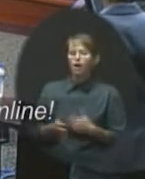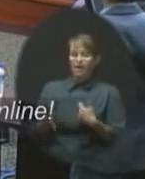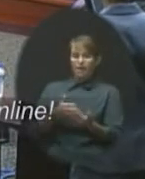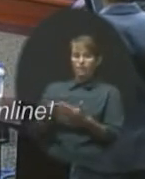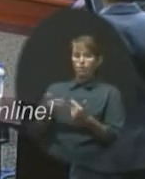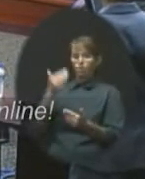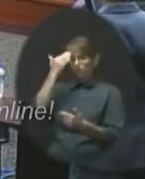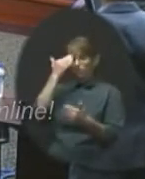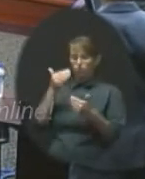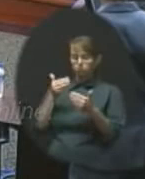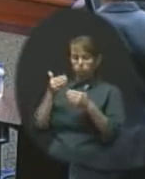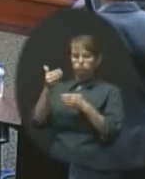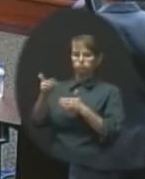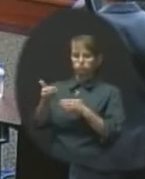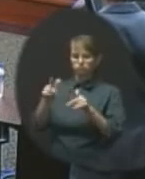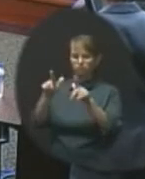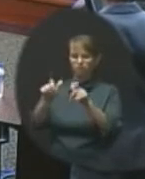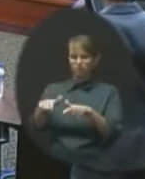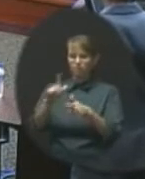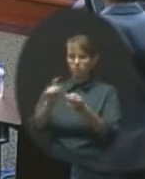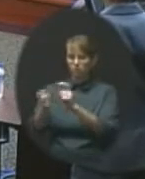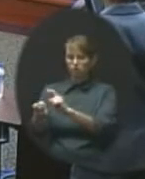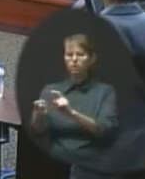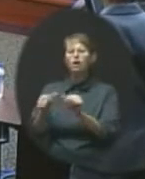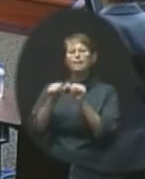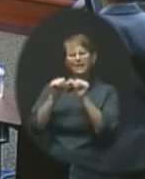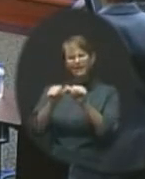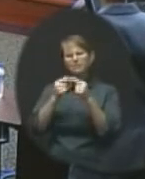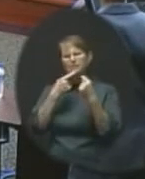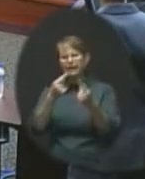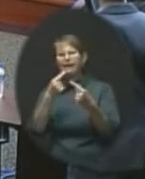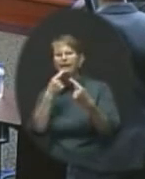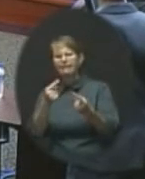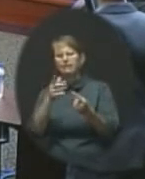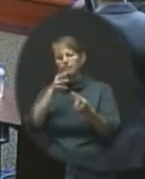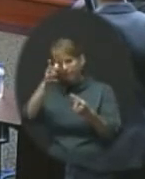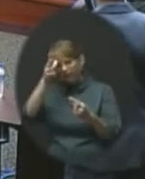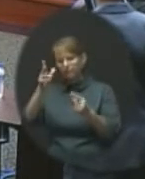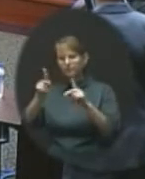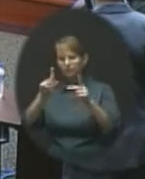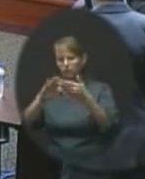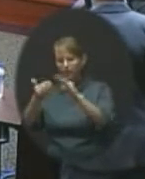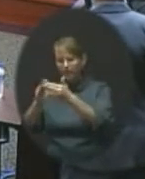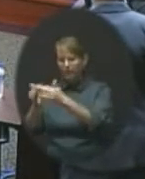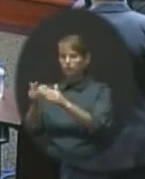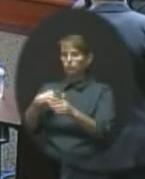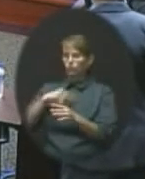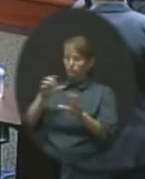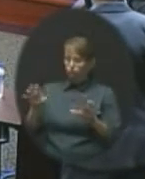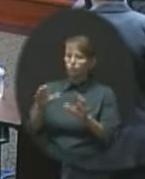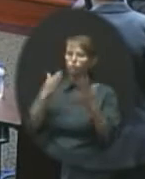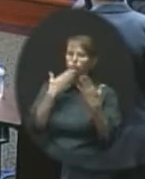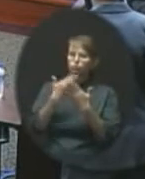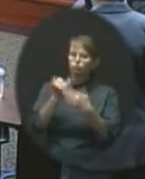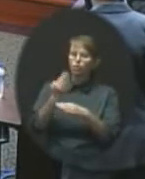us, we need to keep telling everybody what a great job we're doing. They do. They know the curriculum. Ms. Hermrick does a great